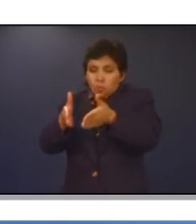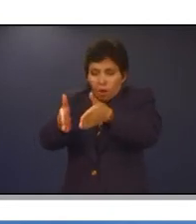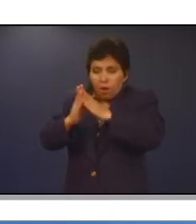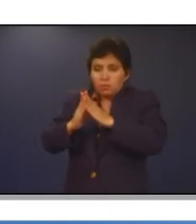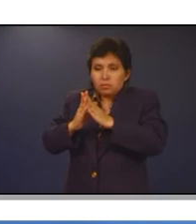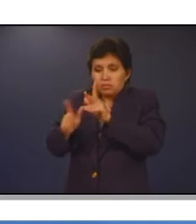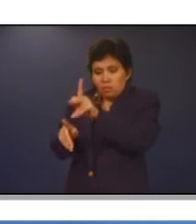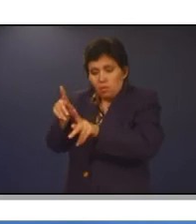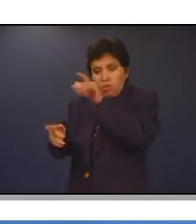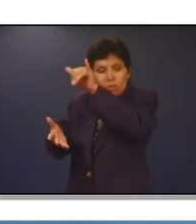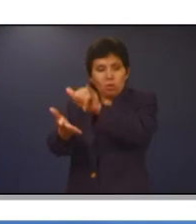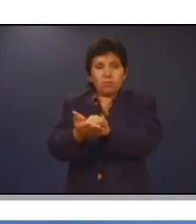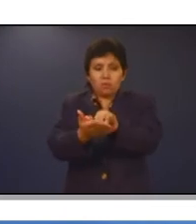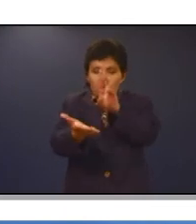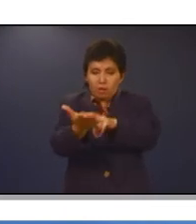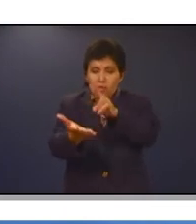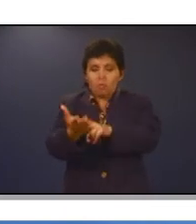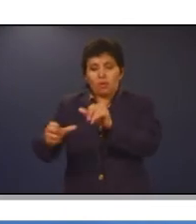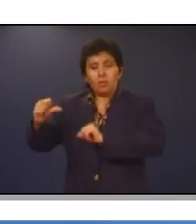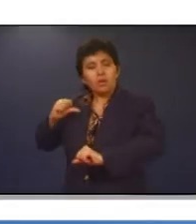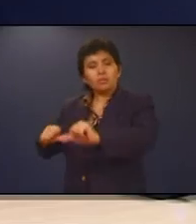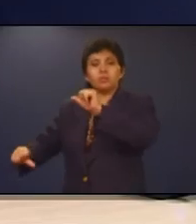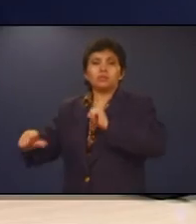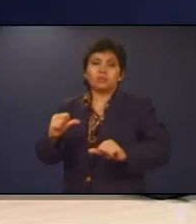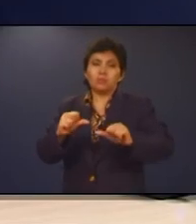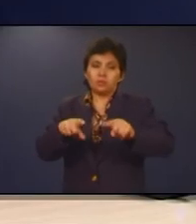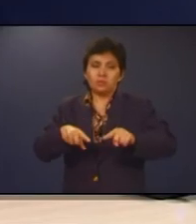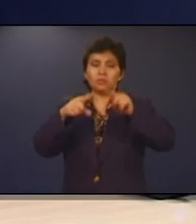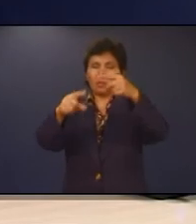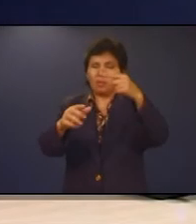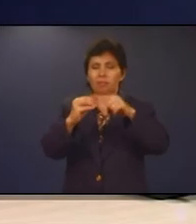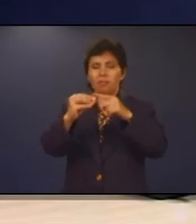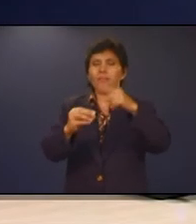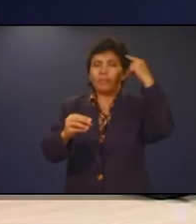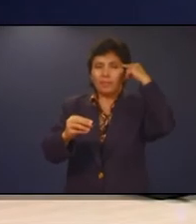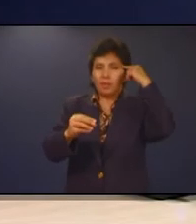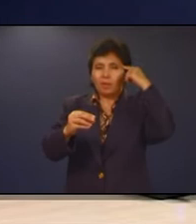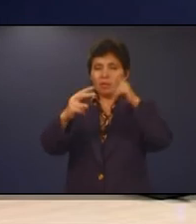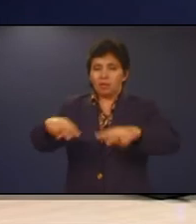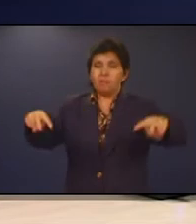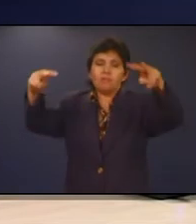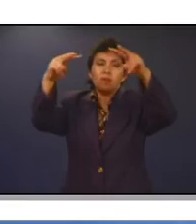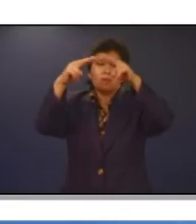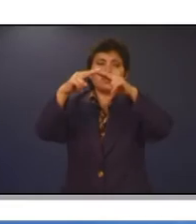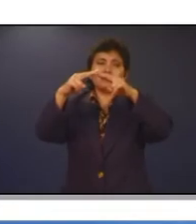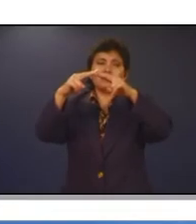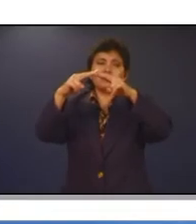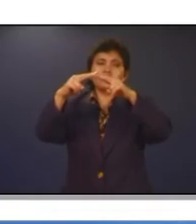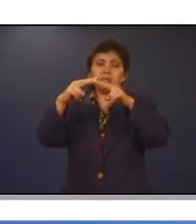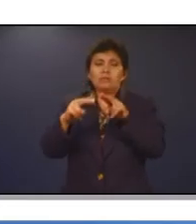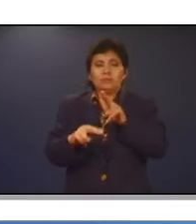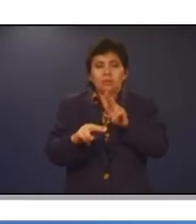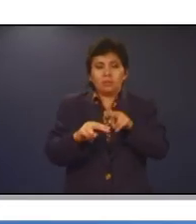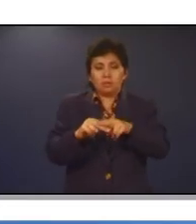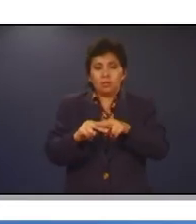subject to think and report an attitude. It goes through thinking and evaluation. Next one, the implicit measures means